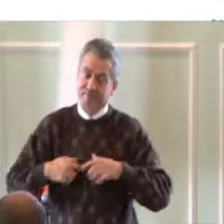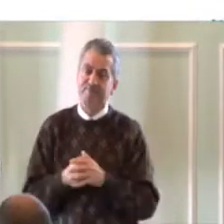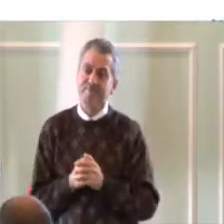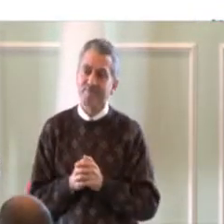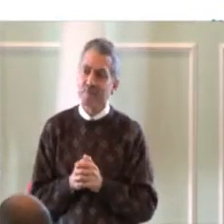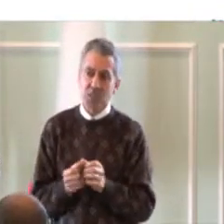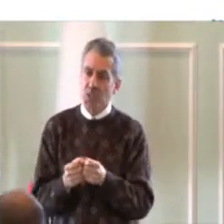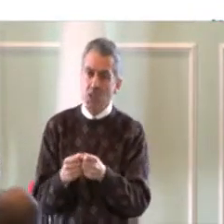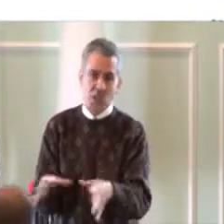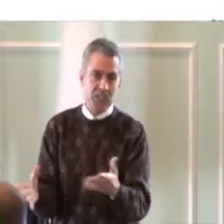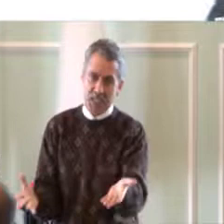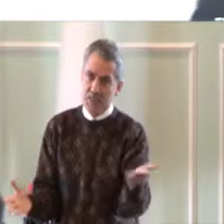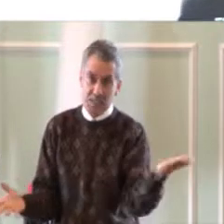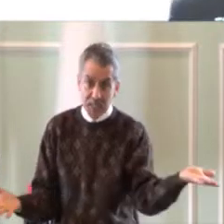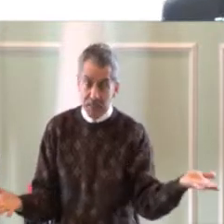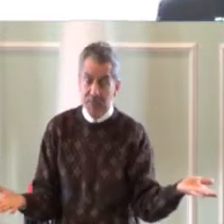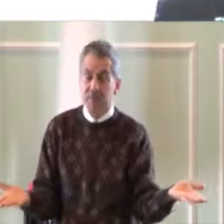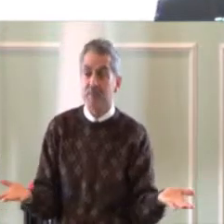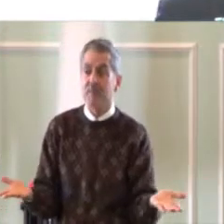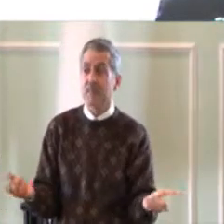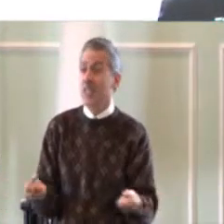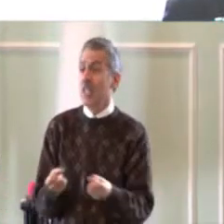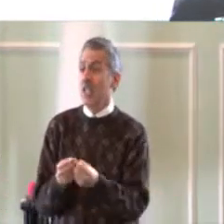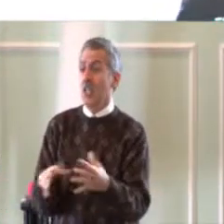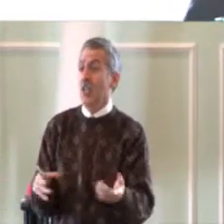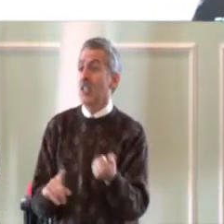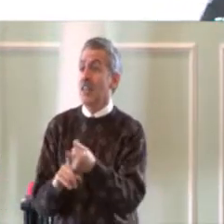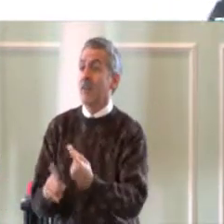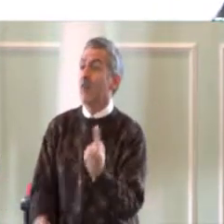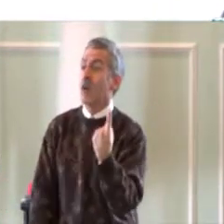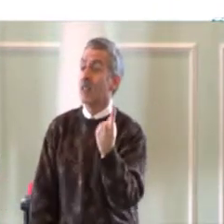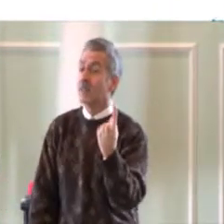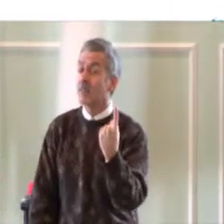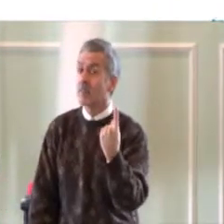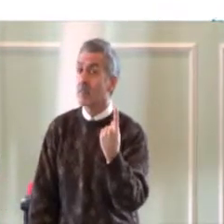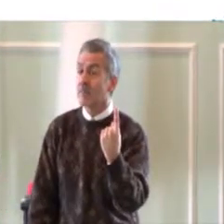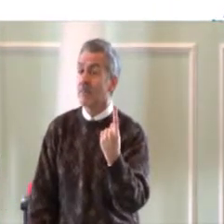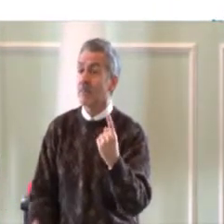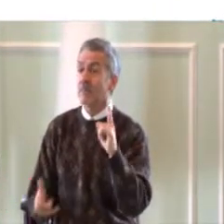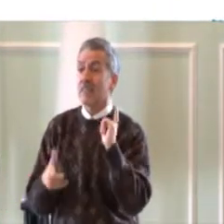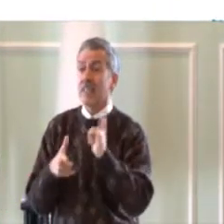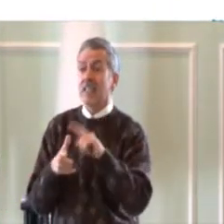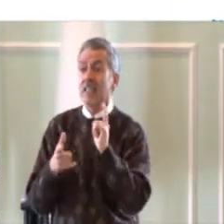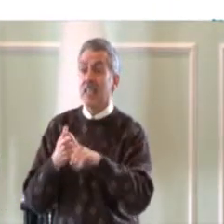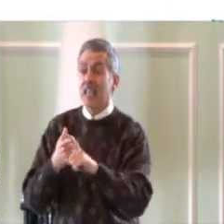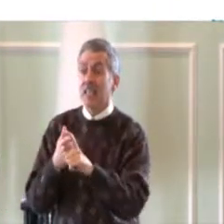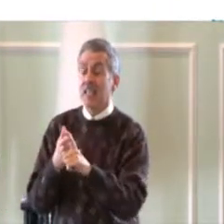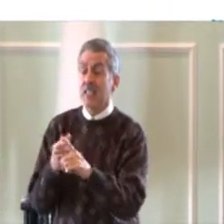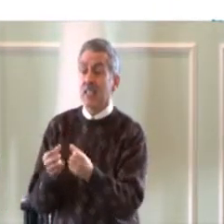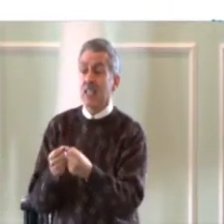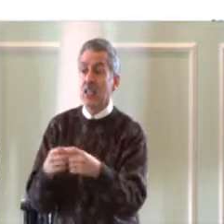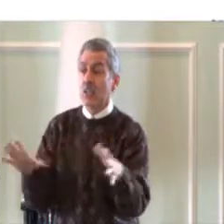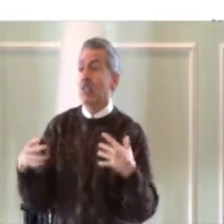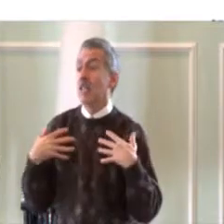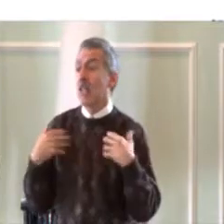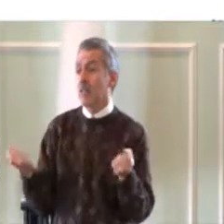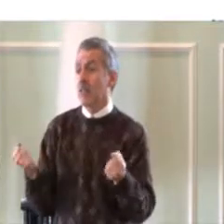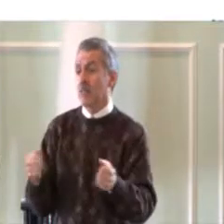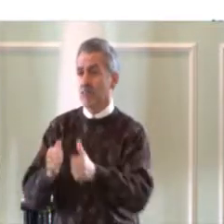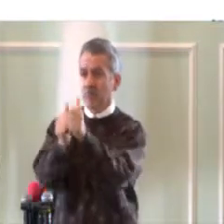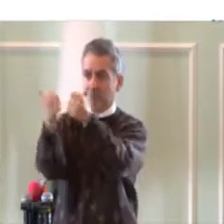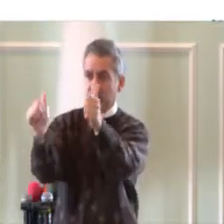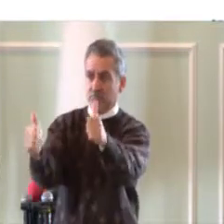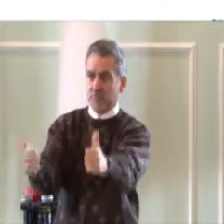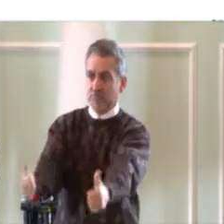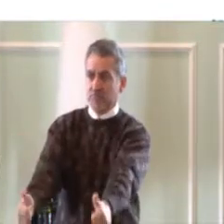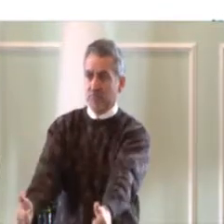lost everything and lost everyone. And then on top of it all, he lost his health.